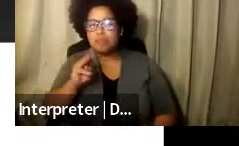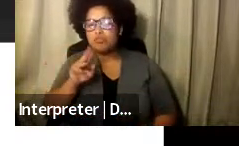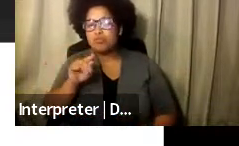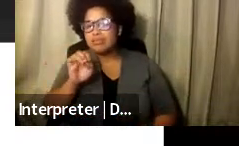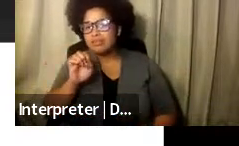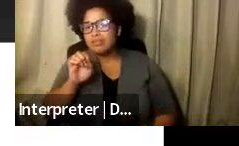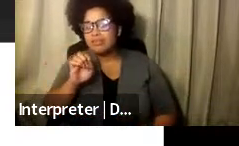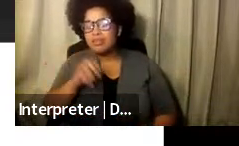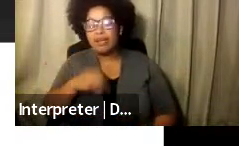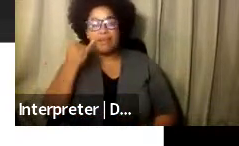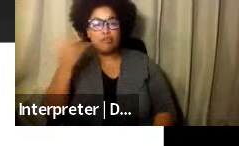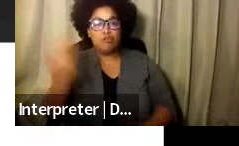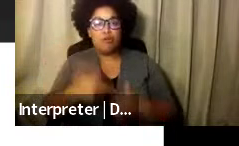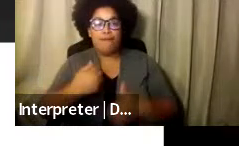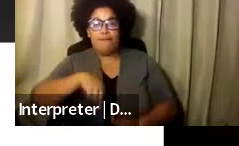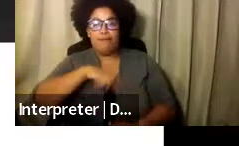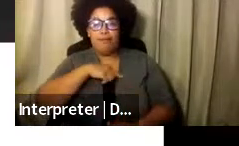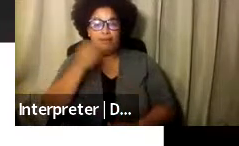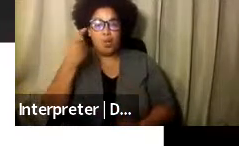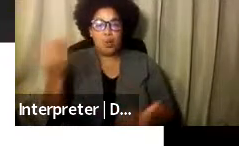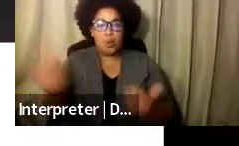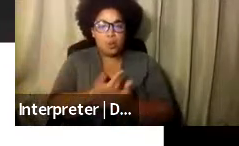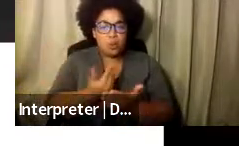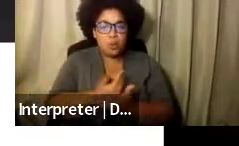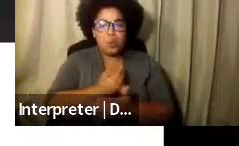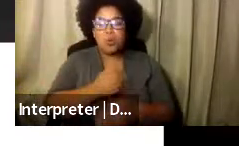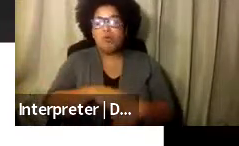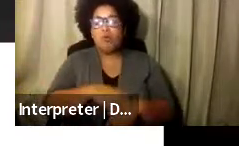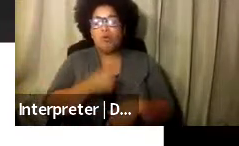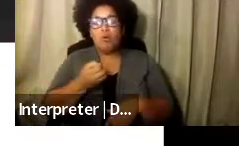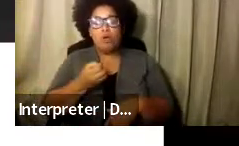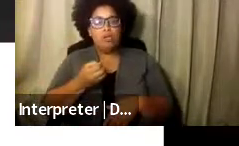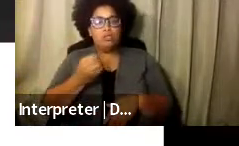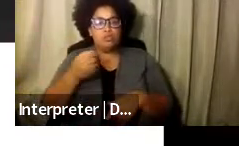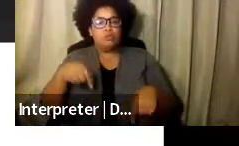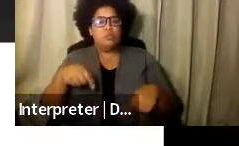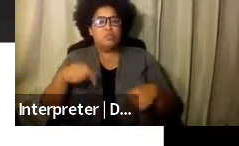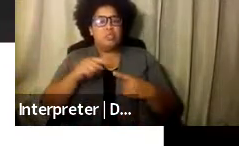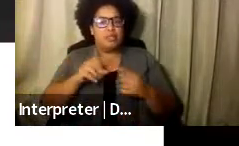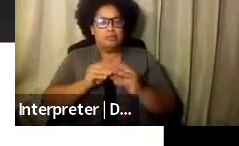joining us, if you're new in this space, that you can,